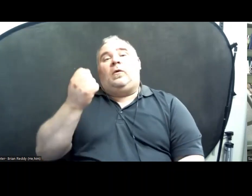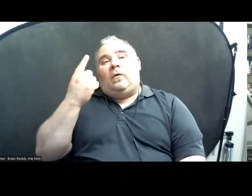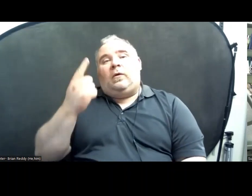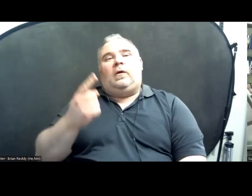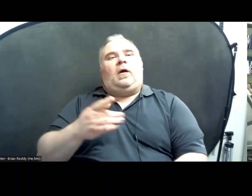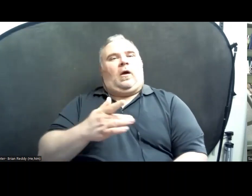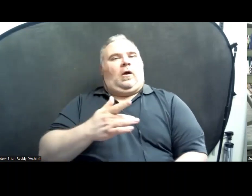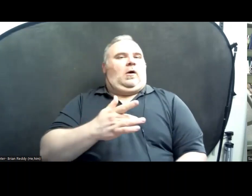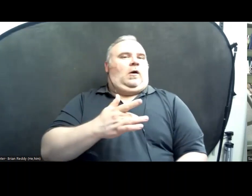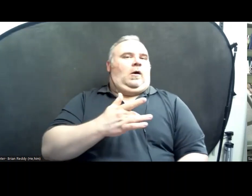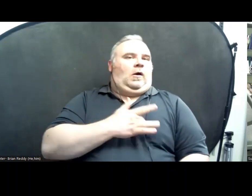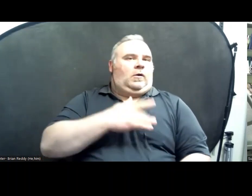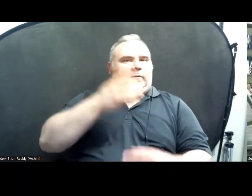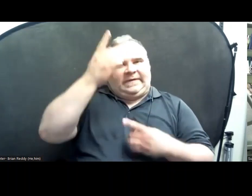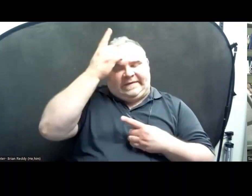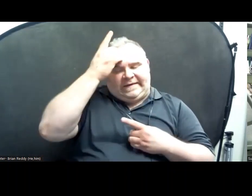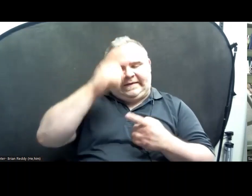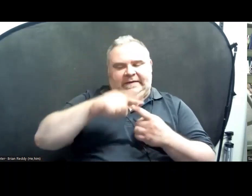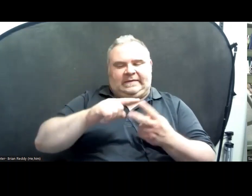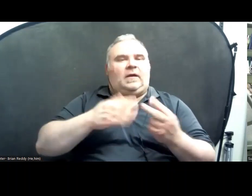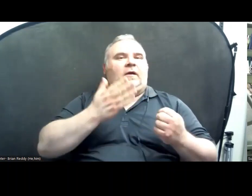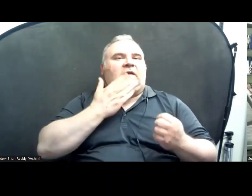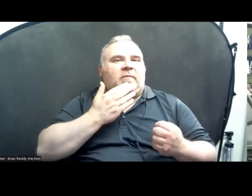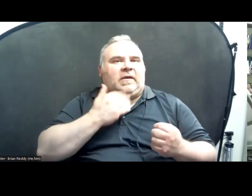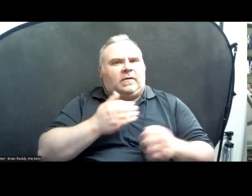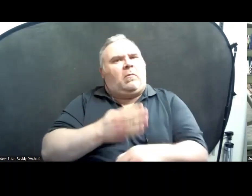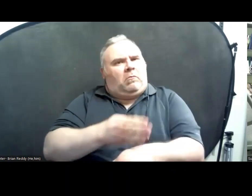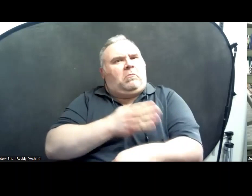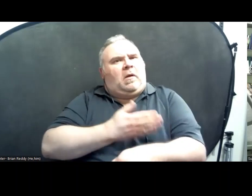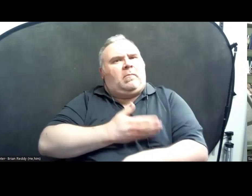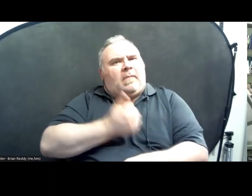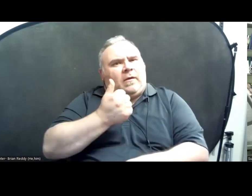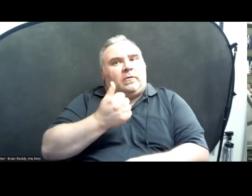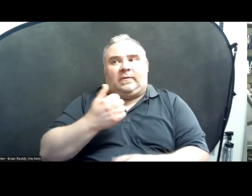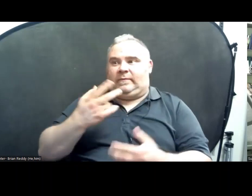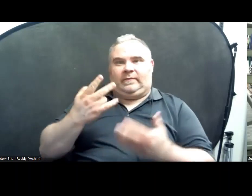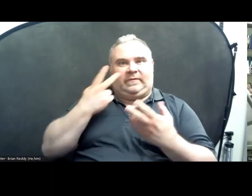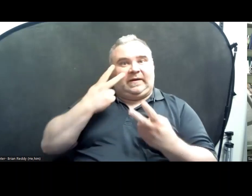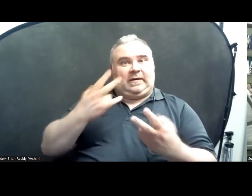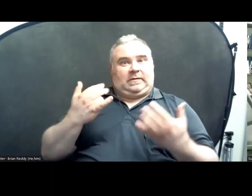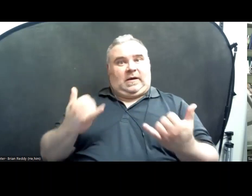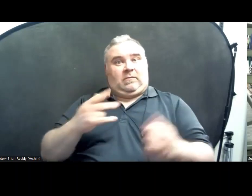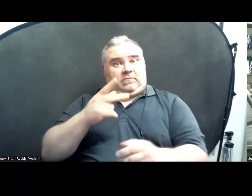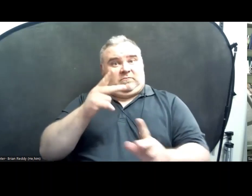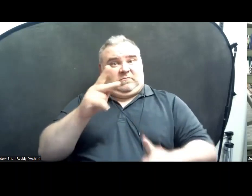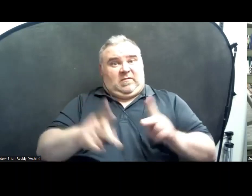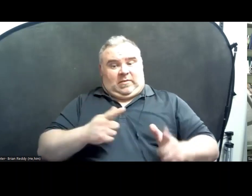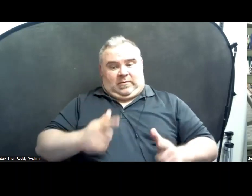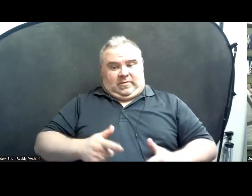for heart diseases and diabetes, we're seeing patients and people live longer